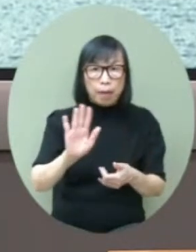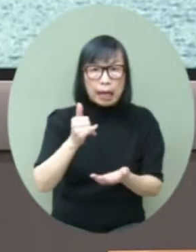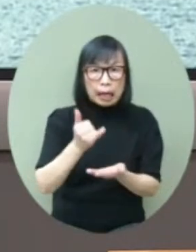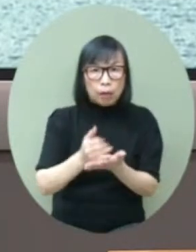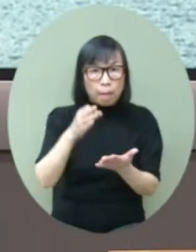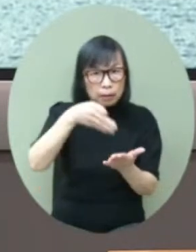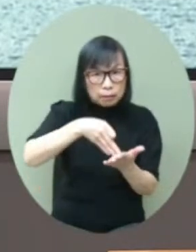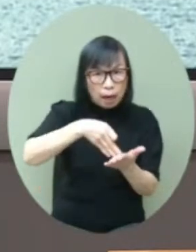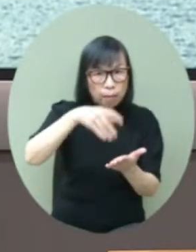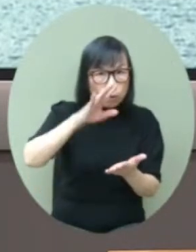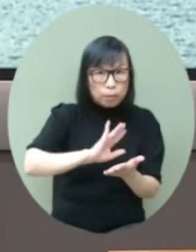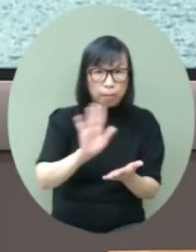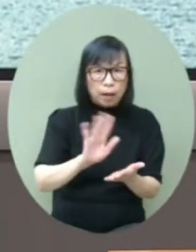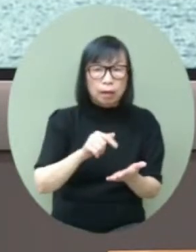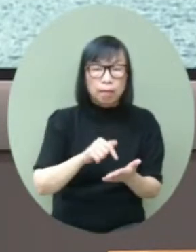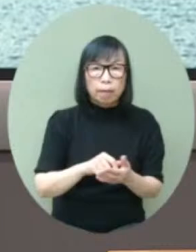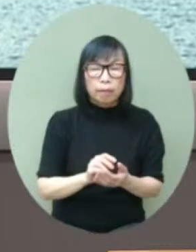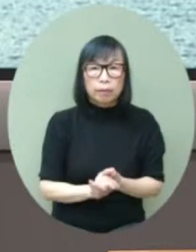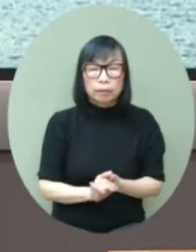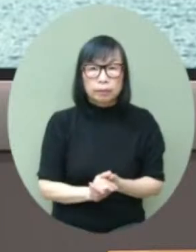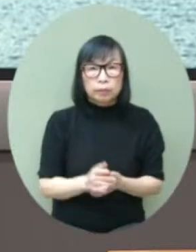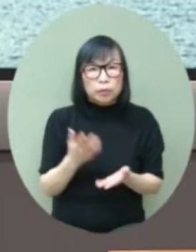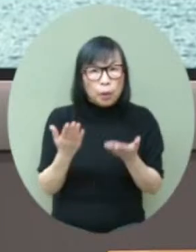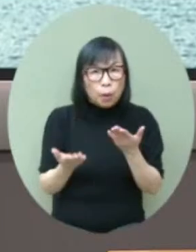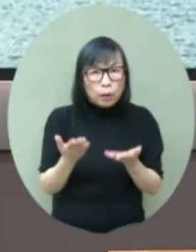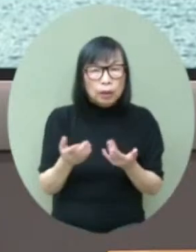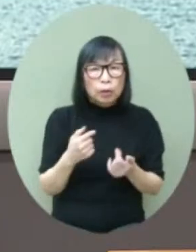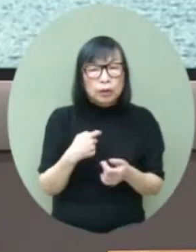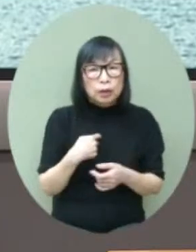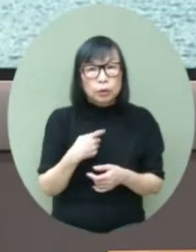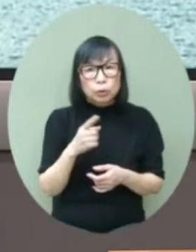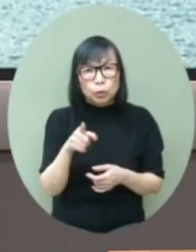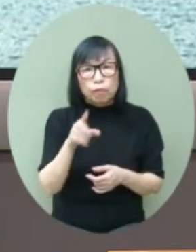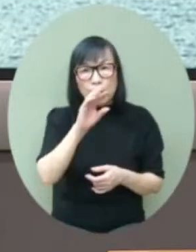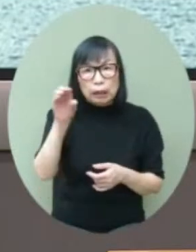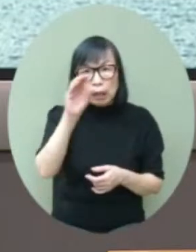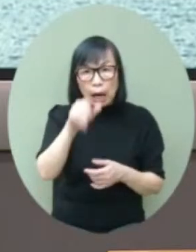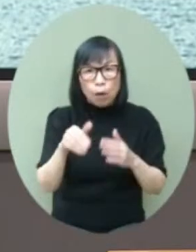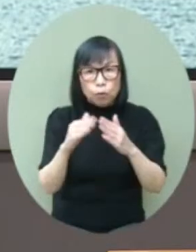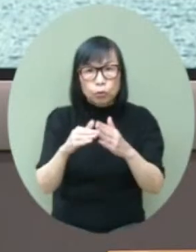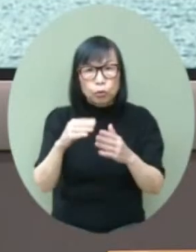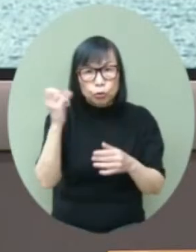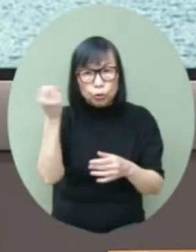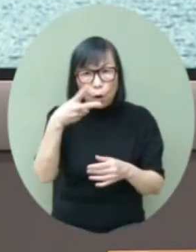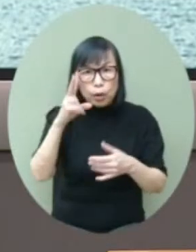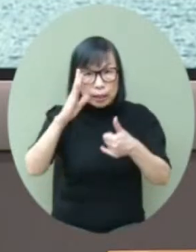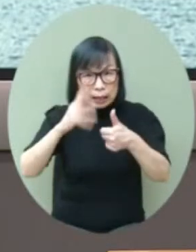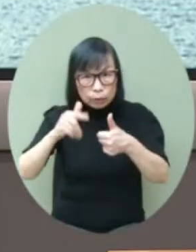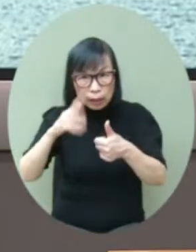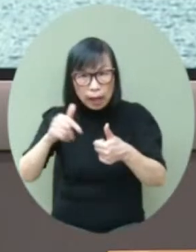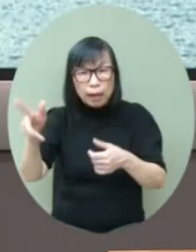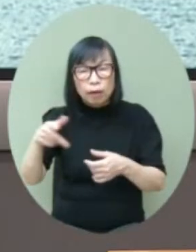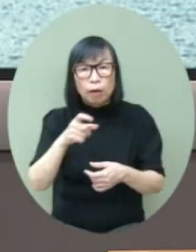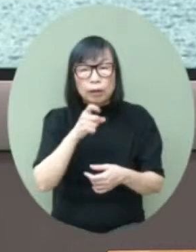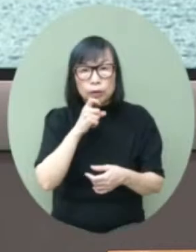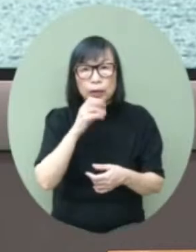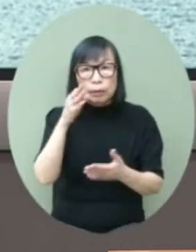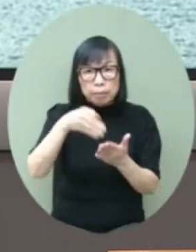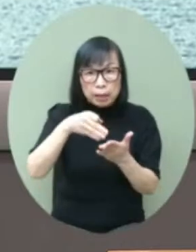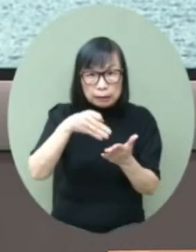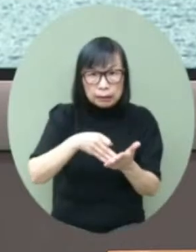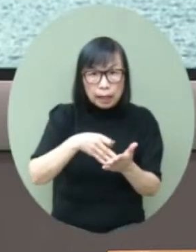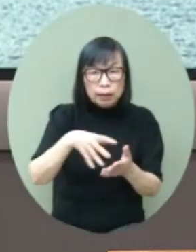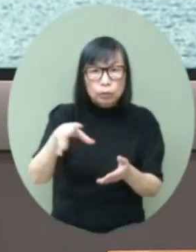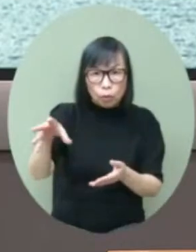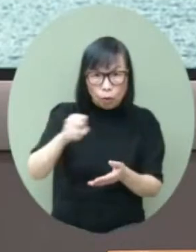But we found out that the case was not on the list. So we need to talk to the Fellowship further. There could